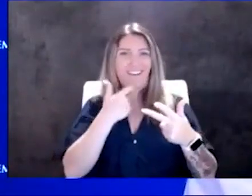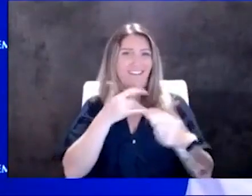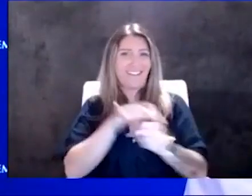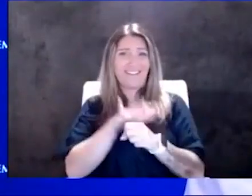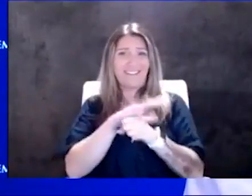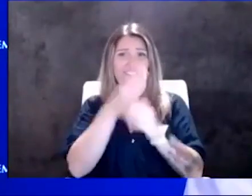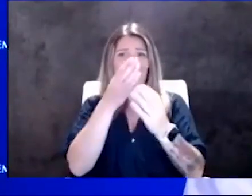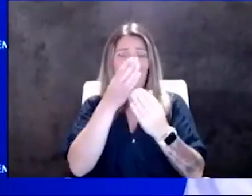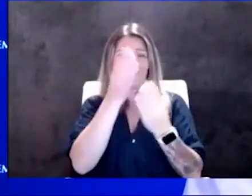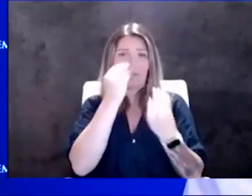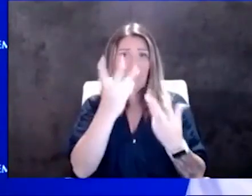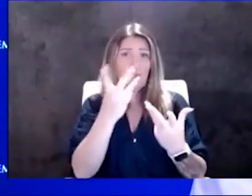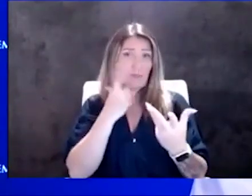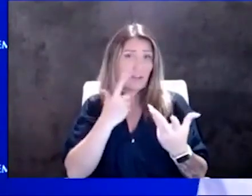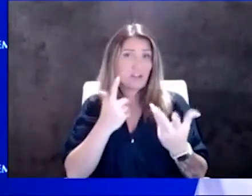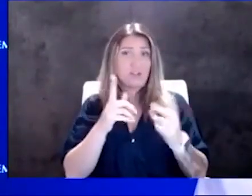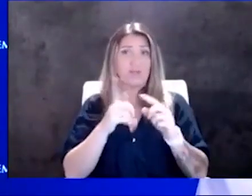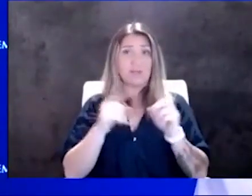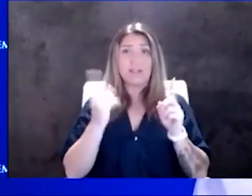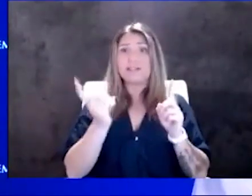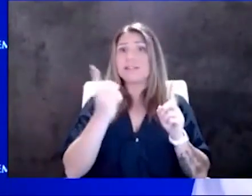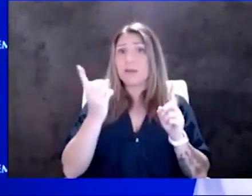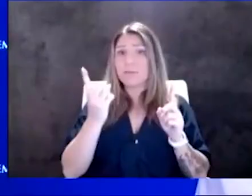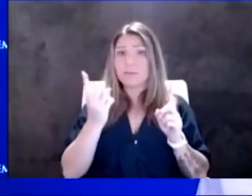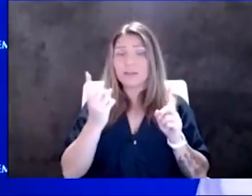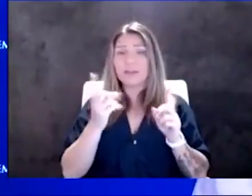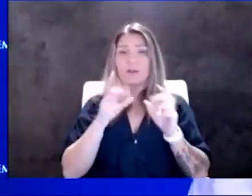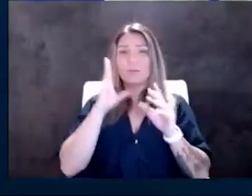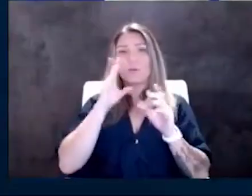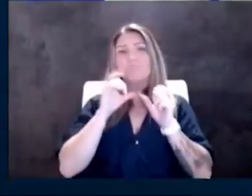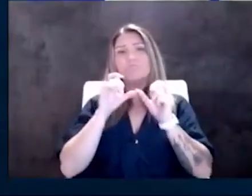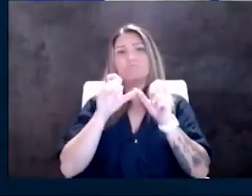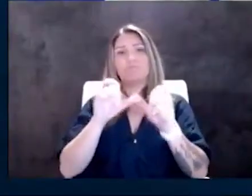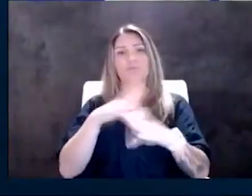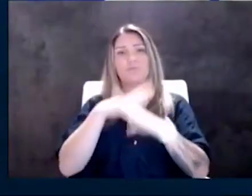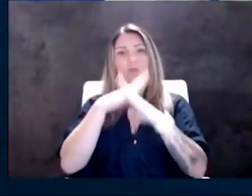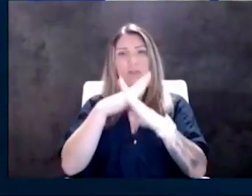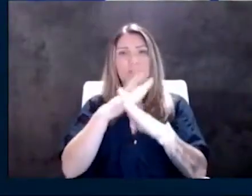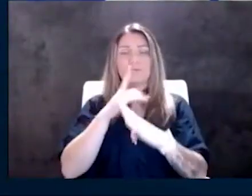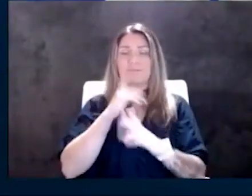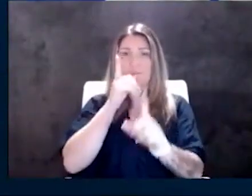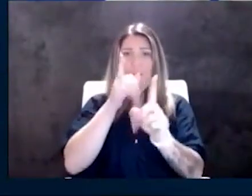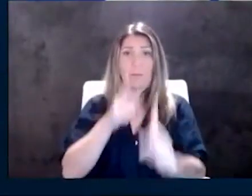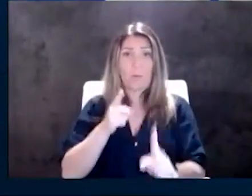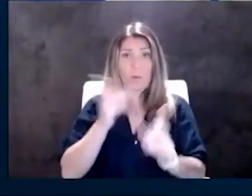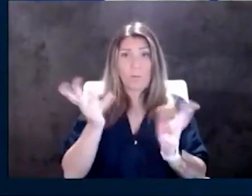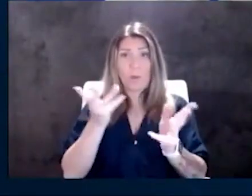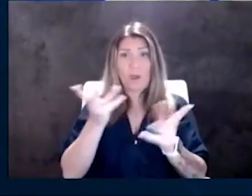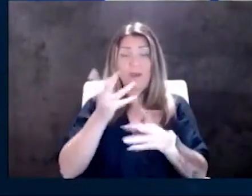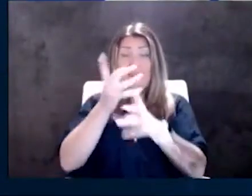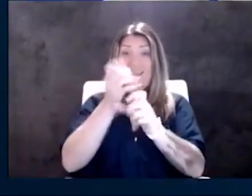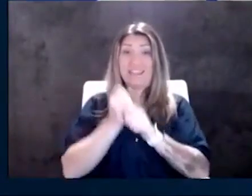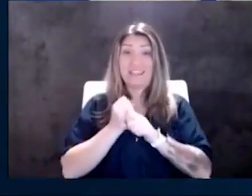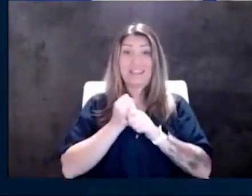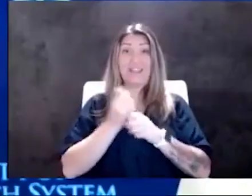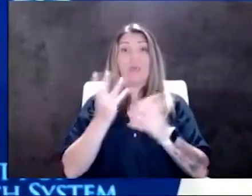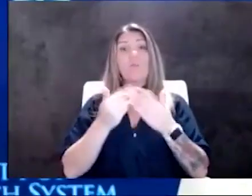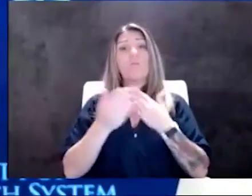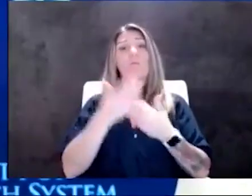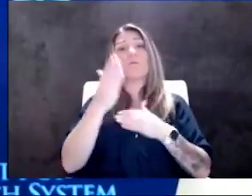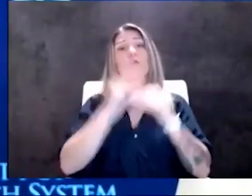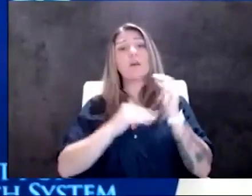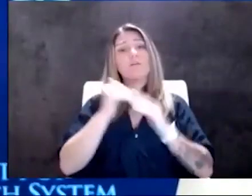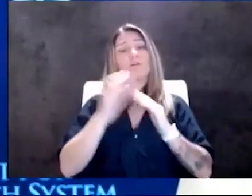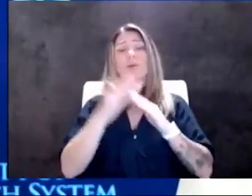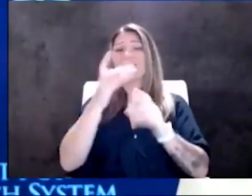but getting something is going to continue to give you protection. I think the bottom line is this: go get what you're comfortable with. Just go get it. Yep. And they're